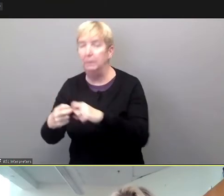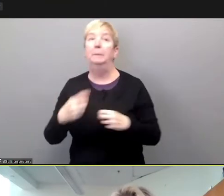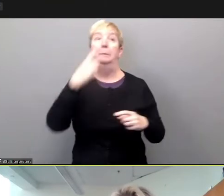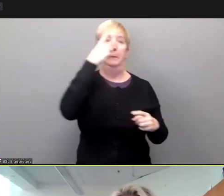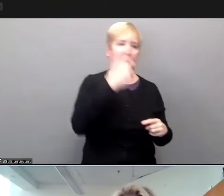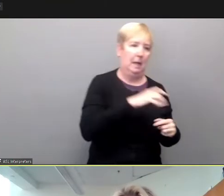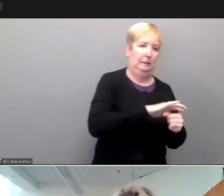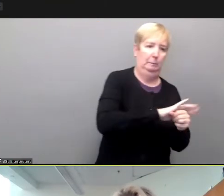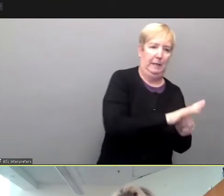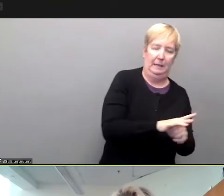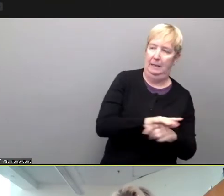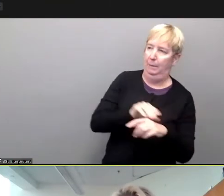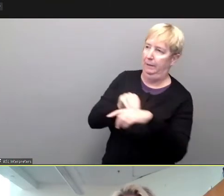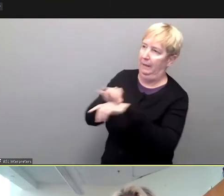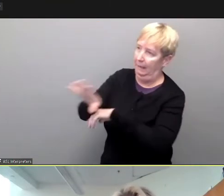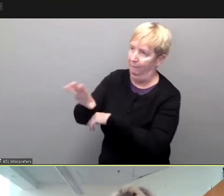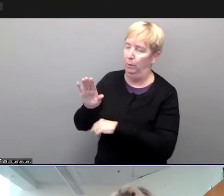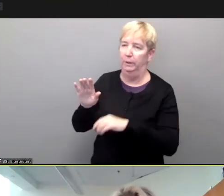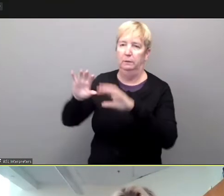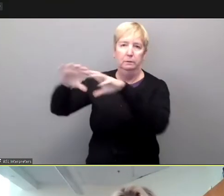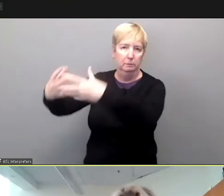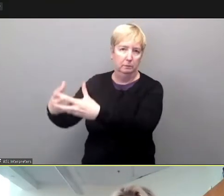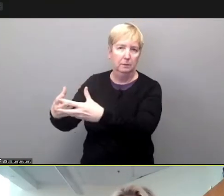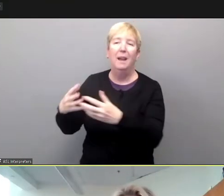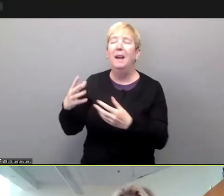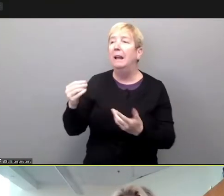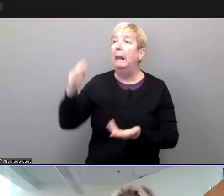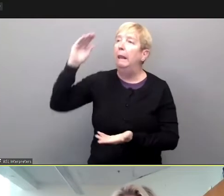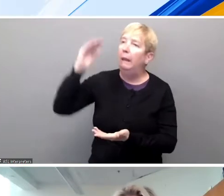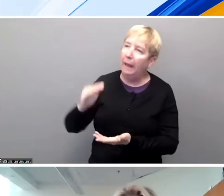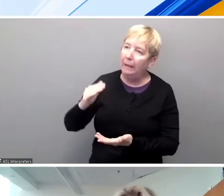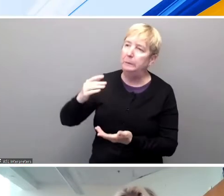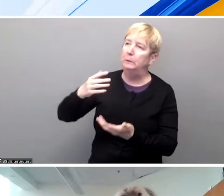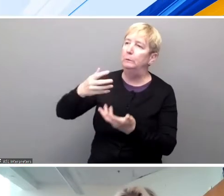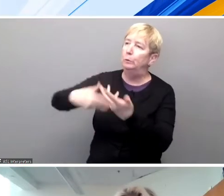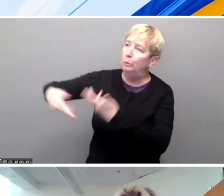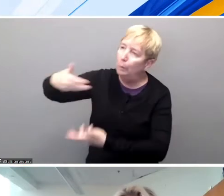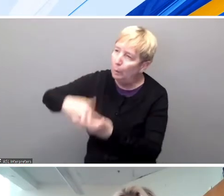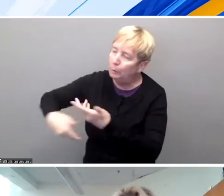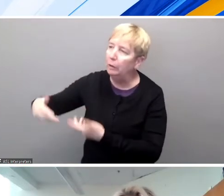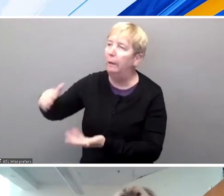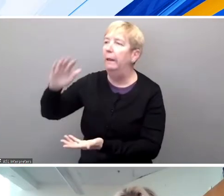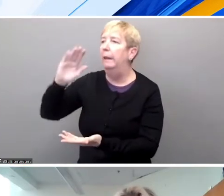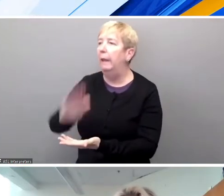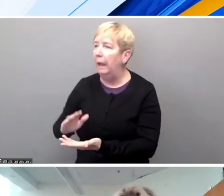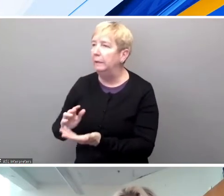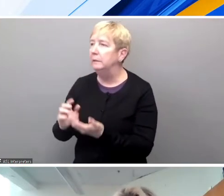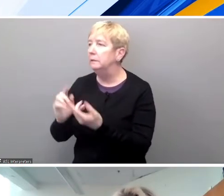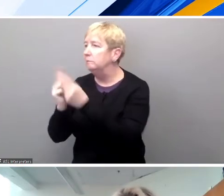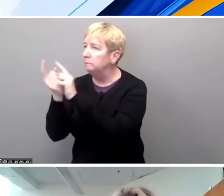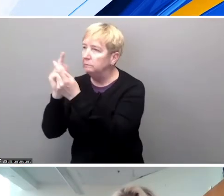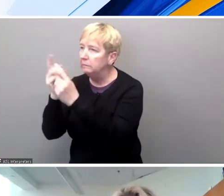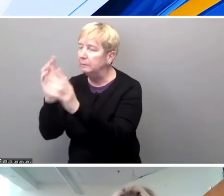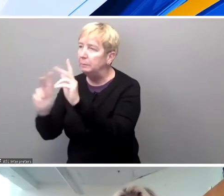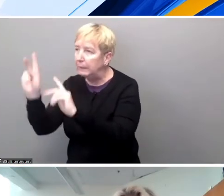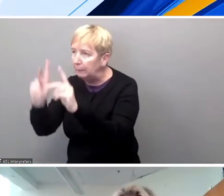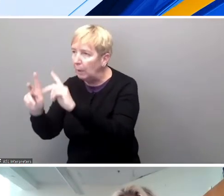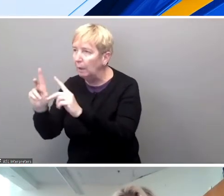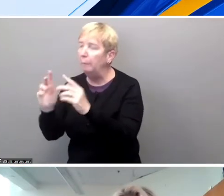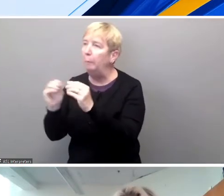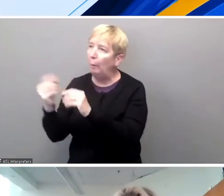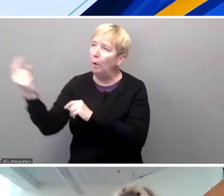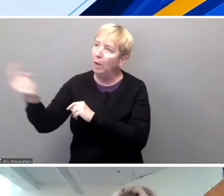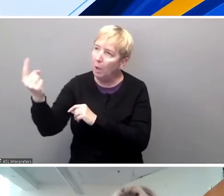and because of the lack of socialization. We still do not have all of our long-term care or